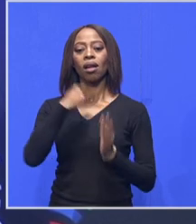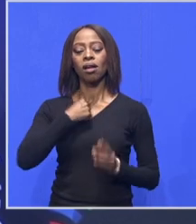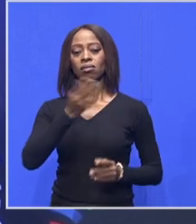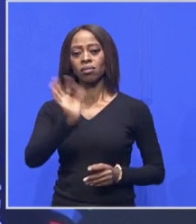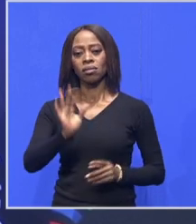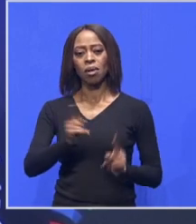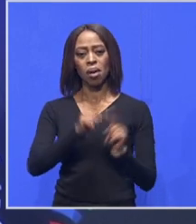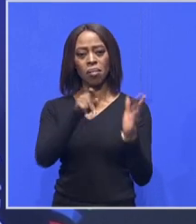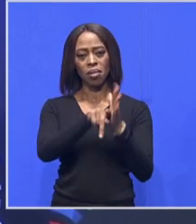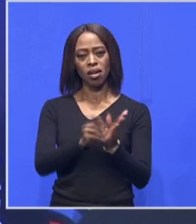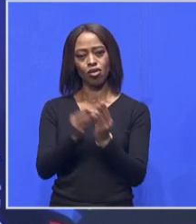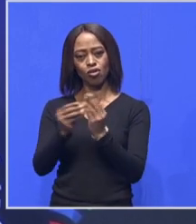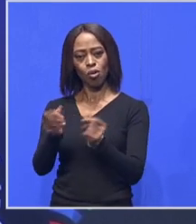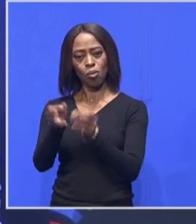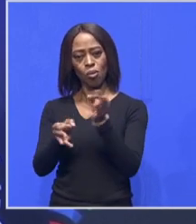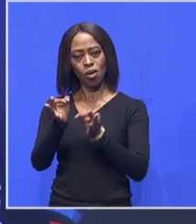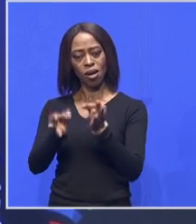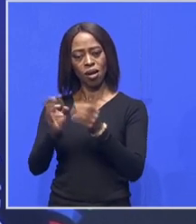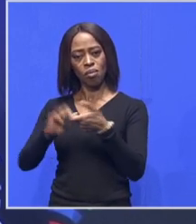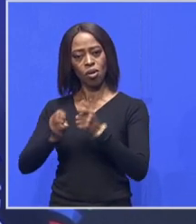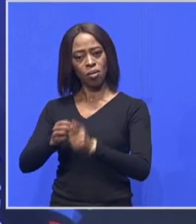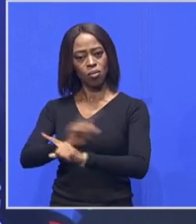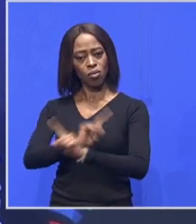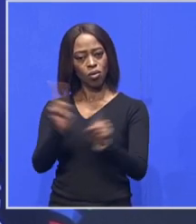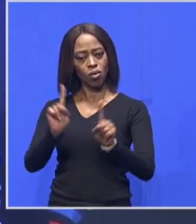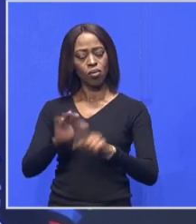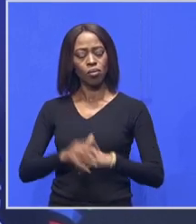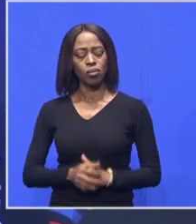murder is not a solution to political disagreements, and we condemn that.